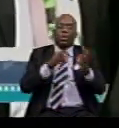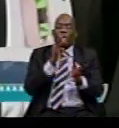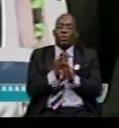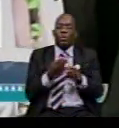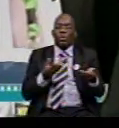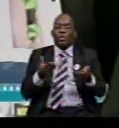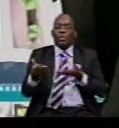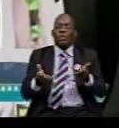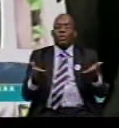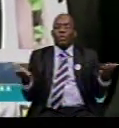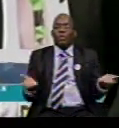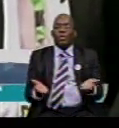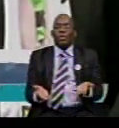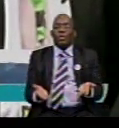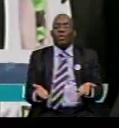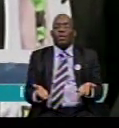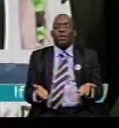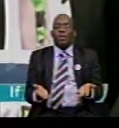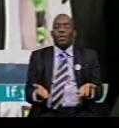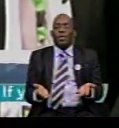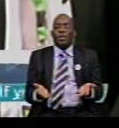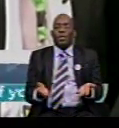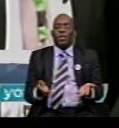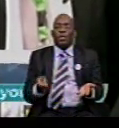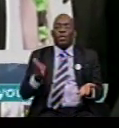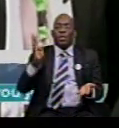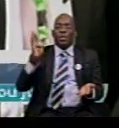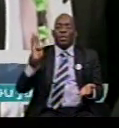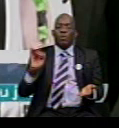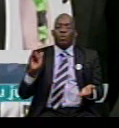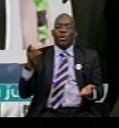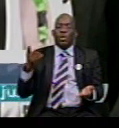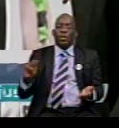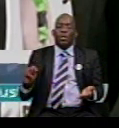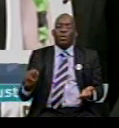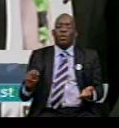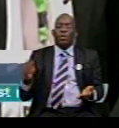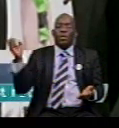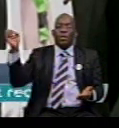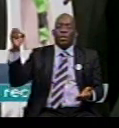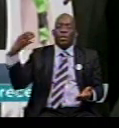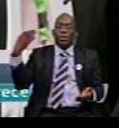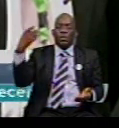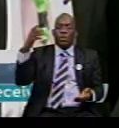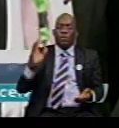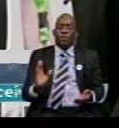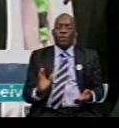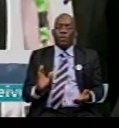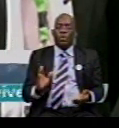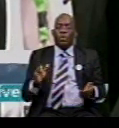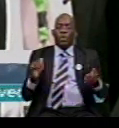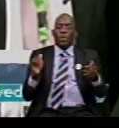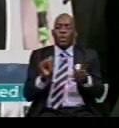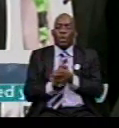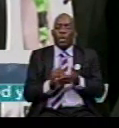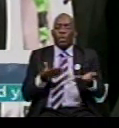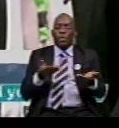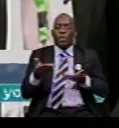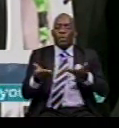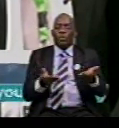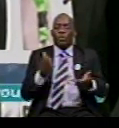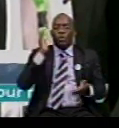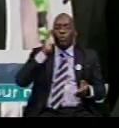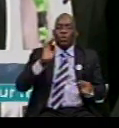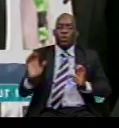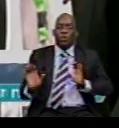tomorrow by the special grace of God. That service will do something great in your life